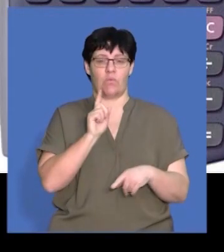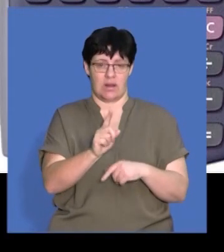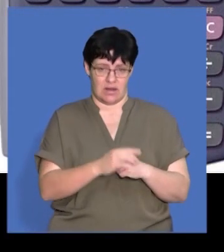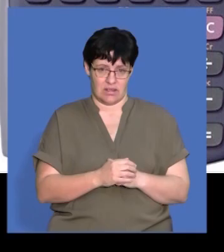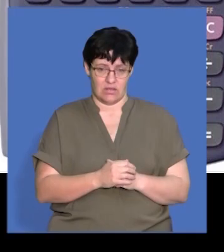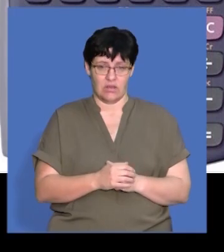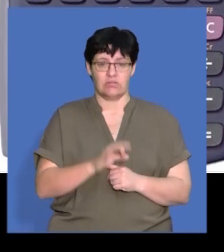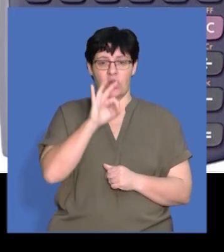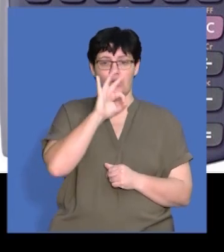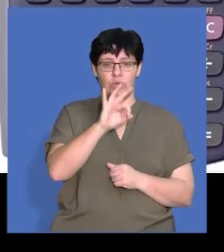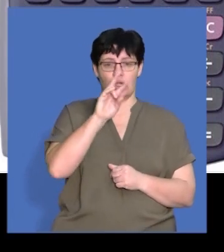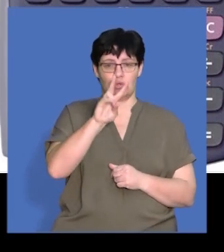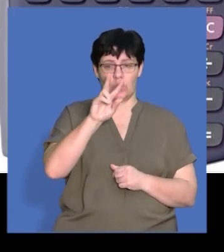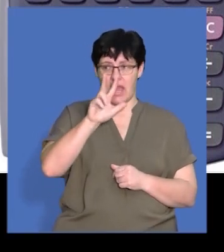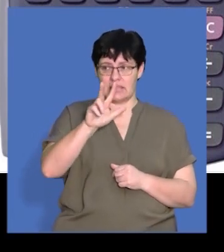that's